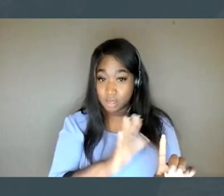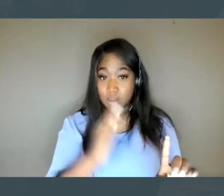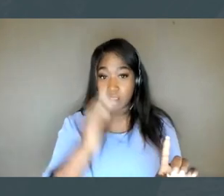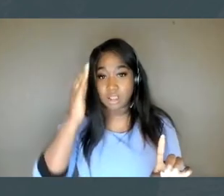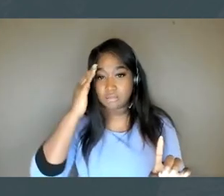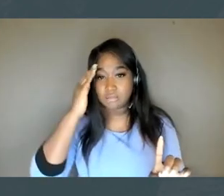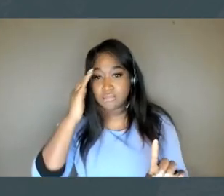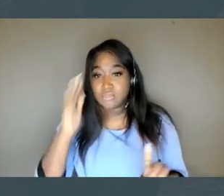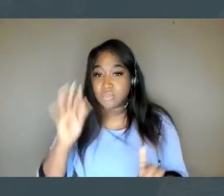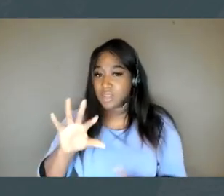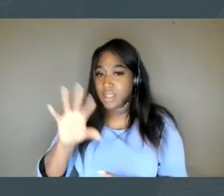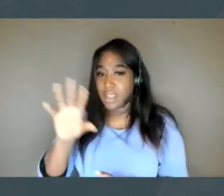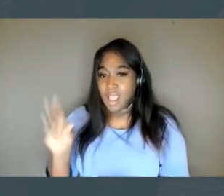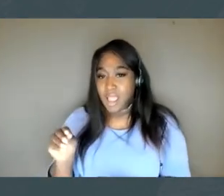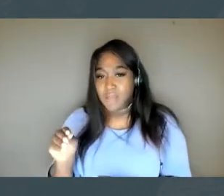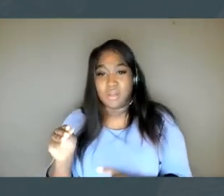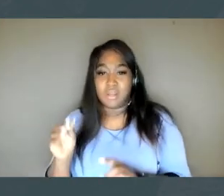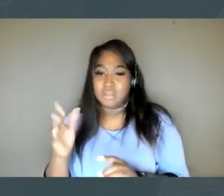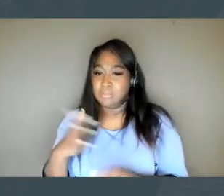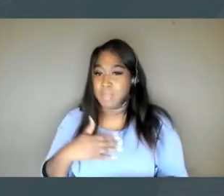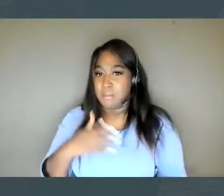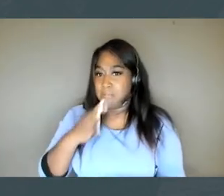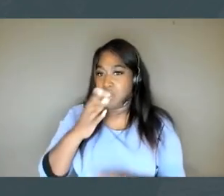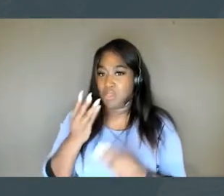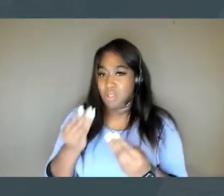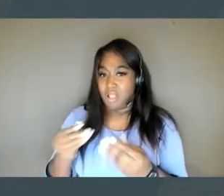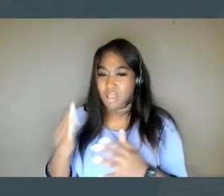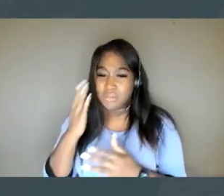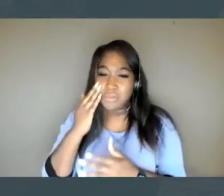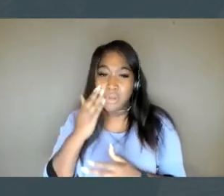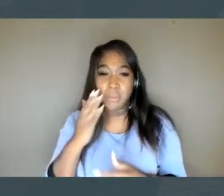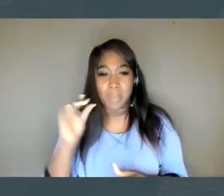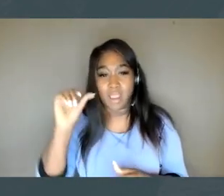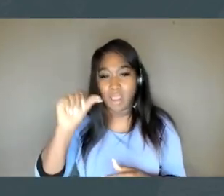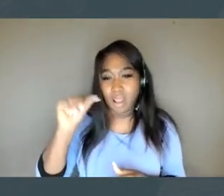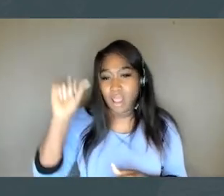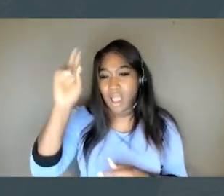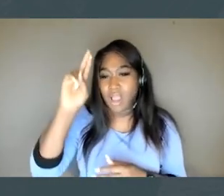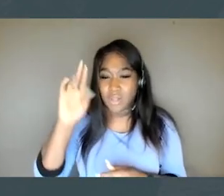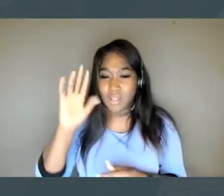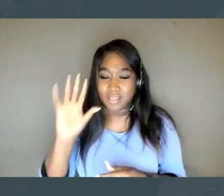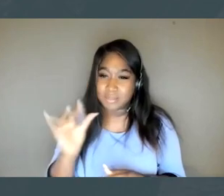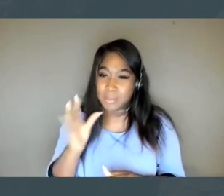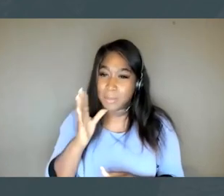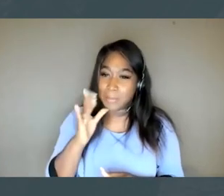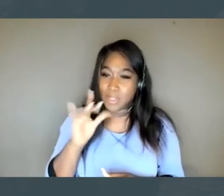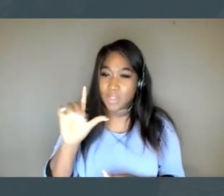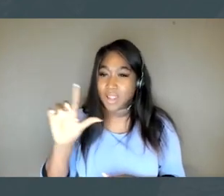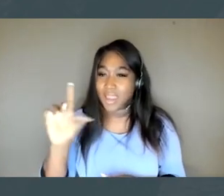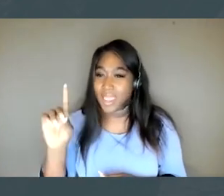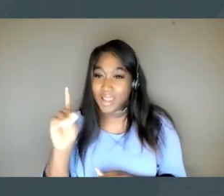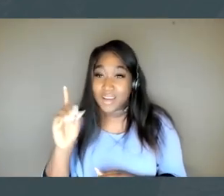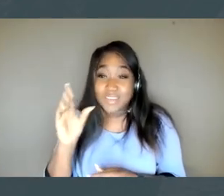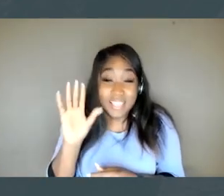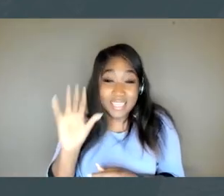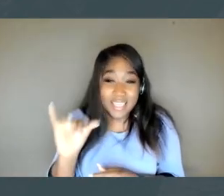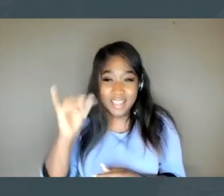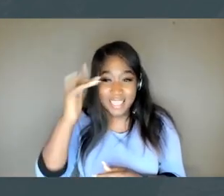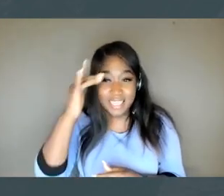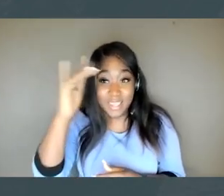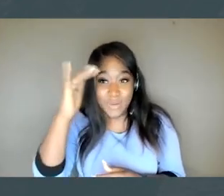uncles and, you know, my whole family, right? That was the theory. That was the first and wrong approach. But then